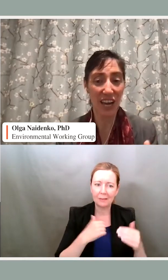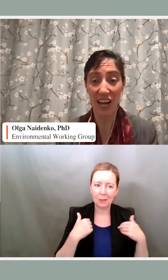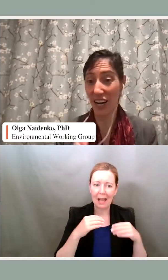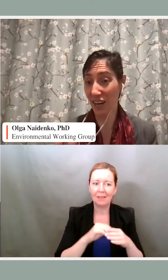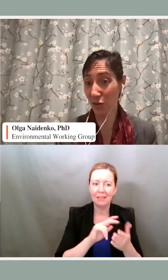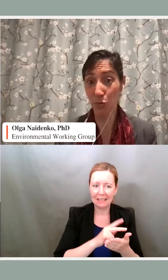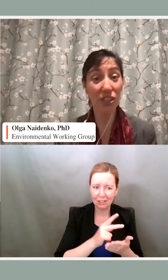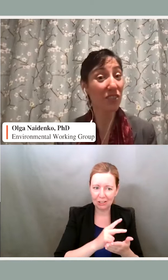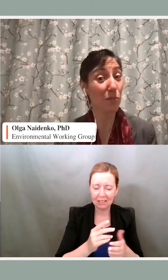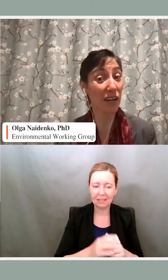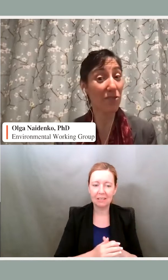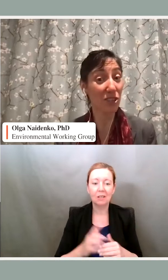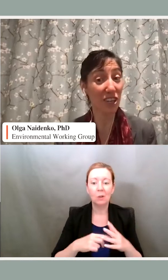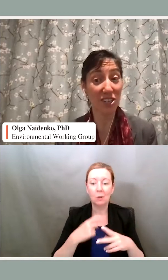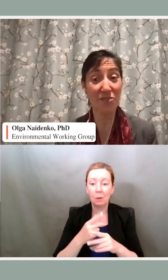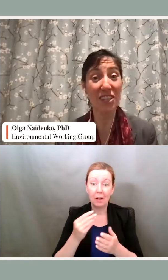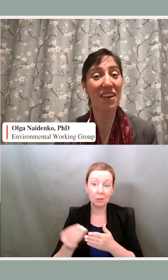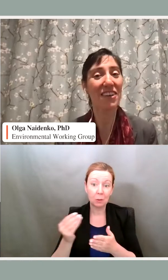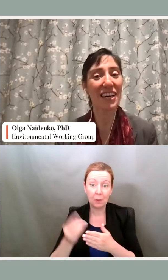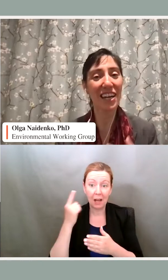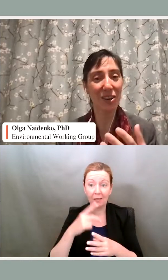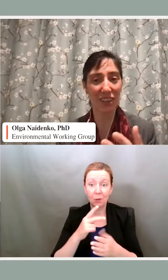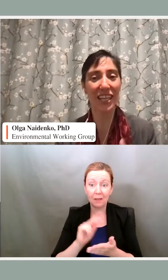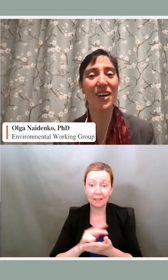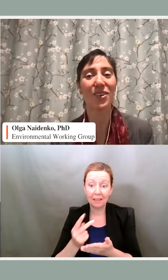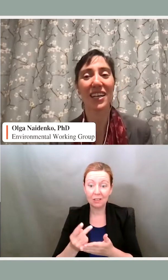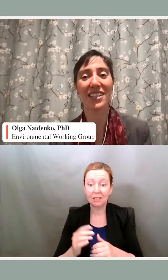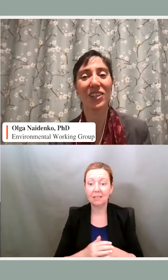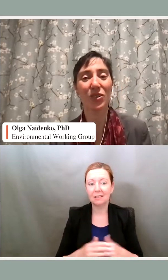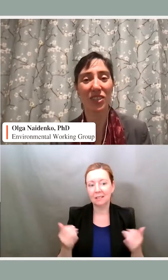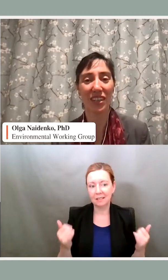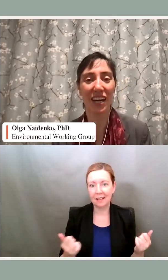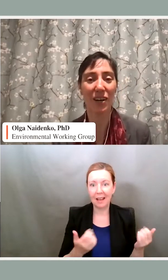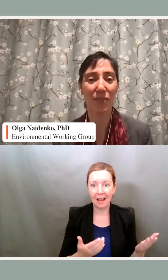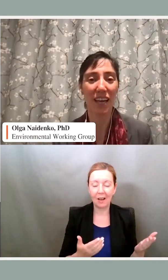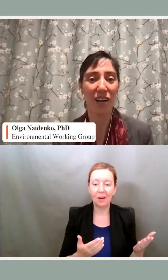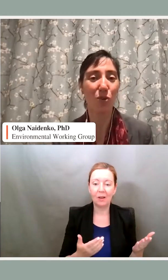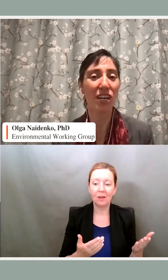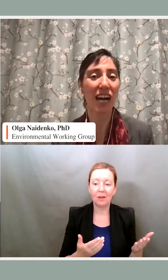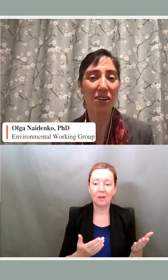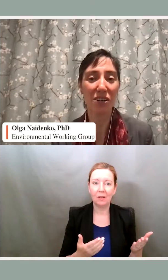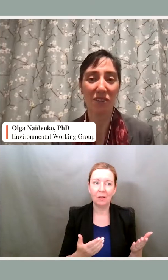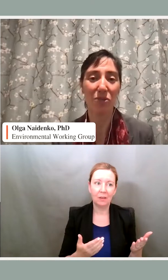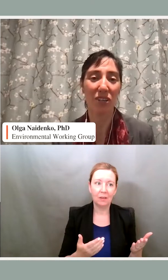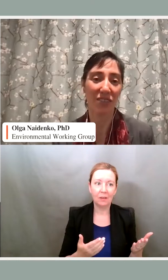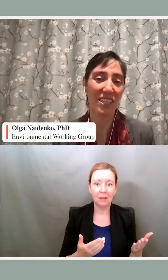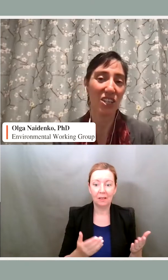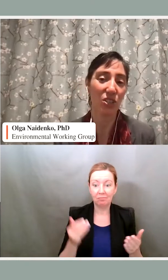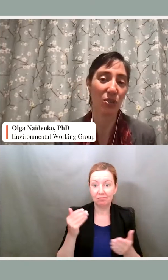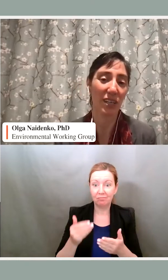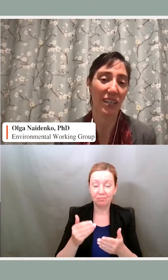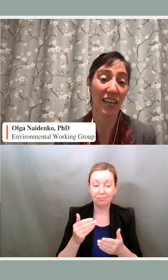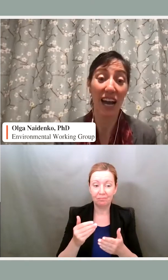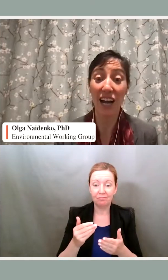kitchen, what products we buy for the kitchen, but we really only now in the closing quarter hour of our